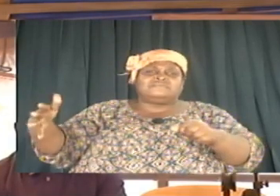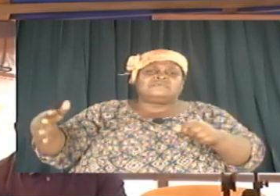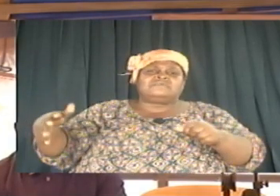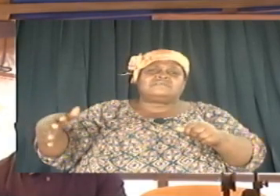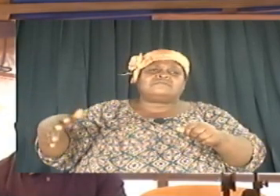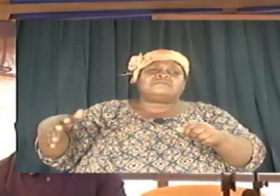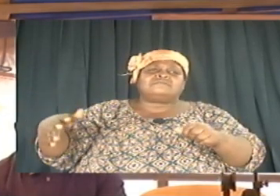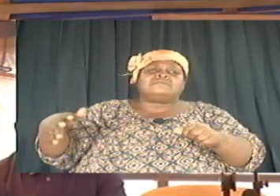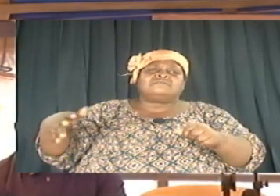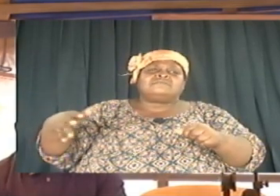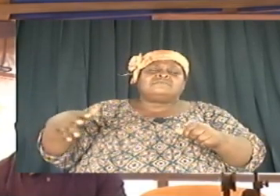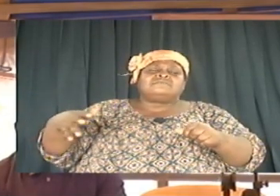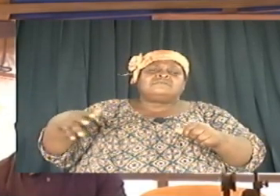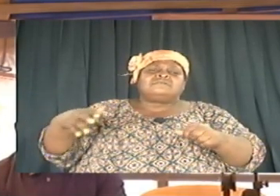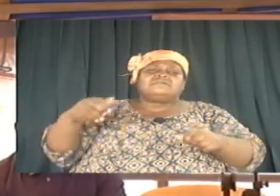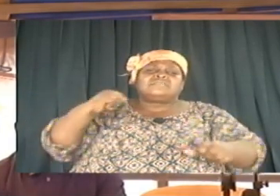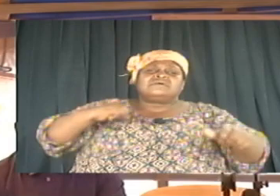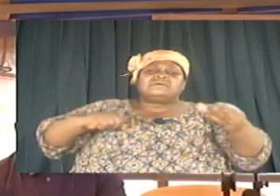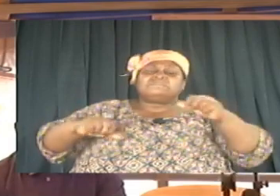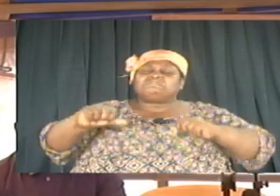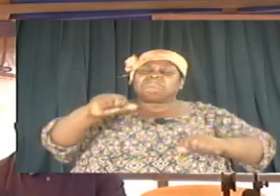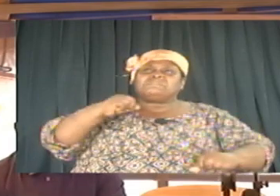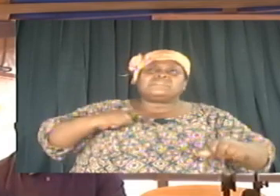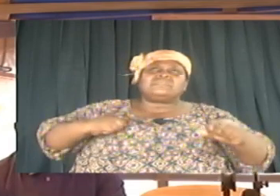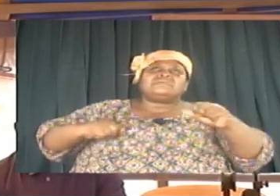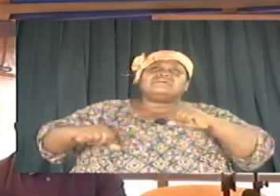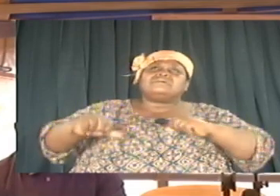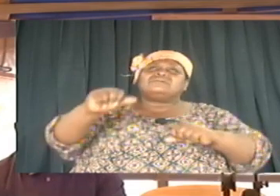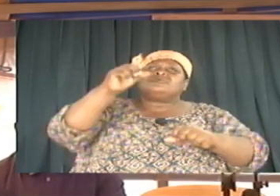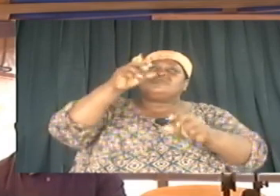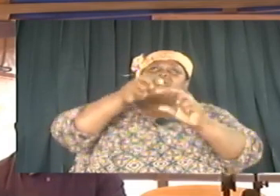episode at Golgotha's Hill.